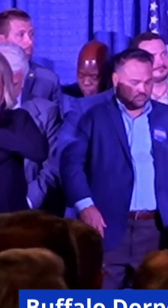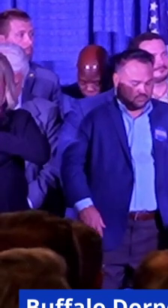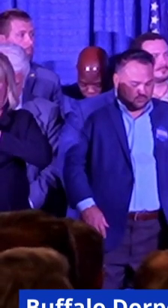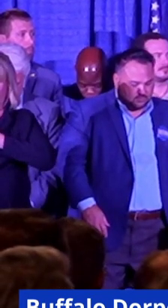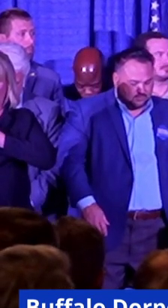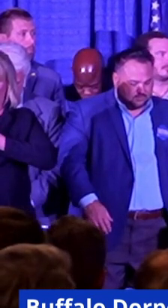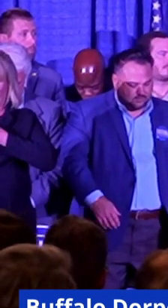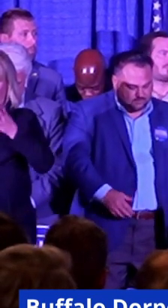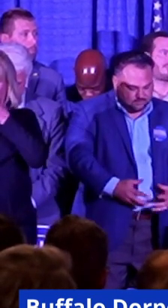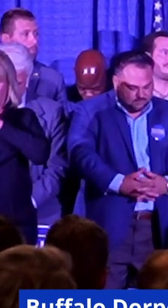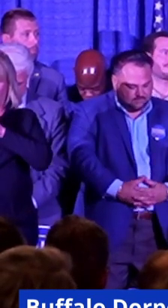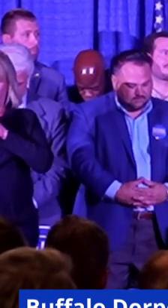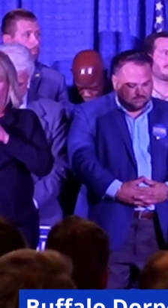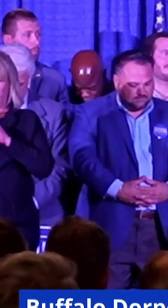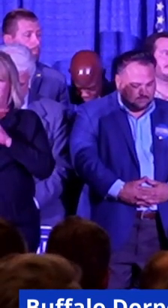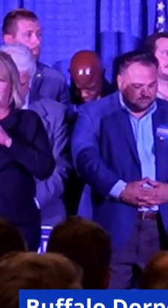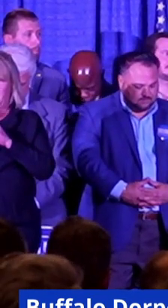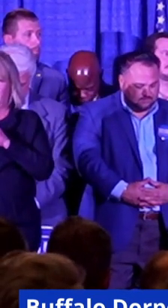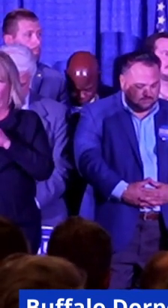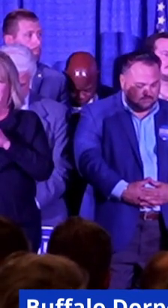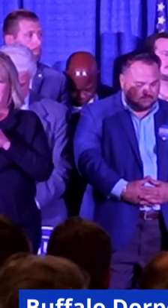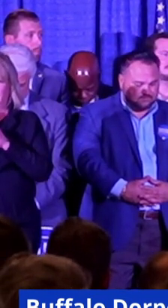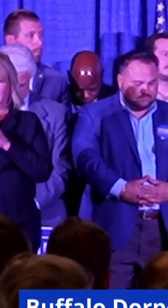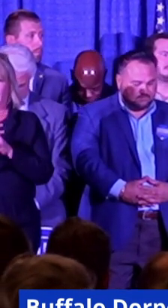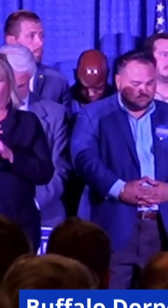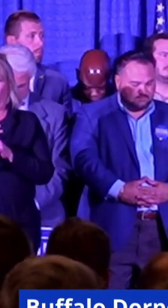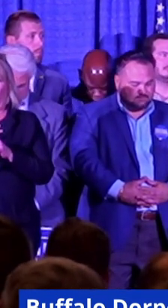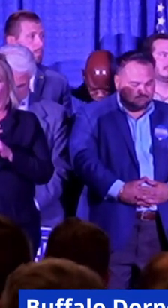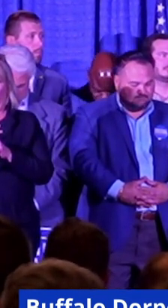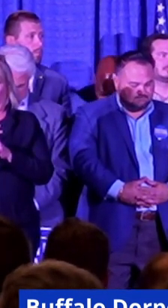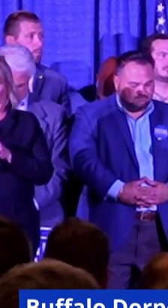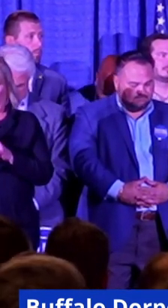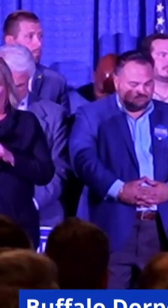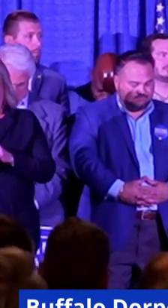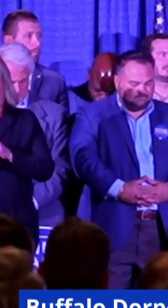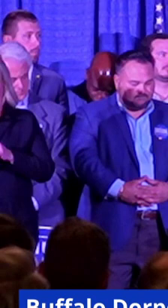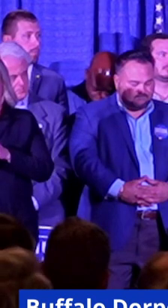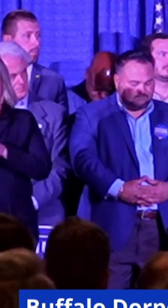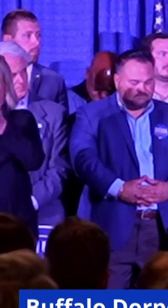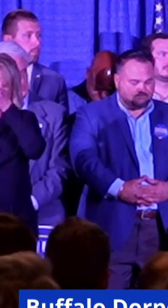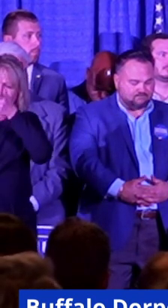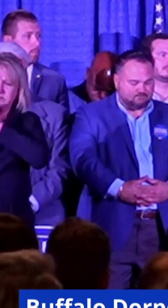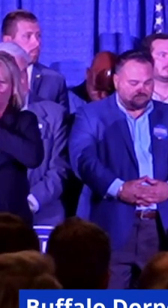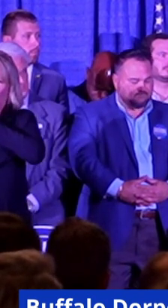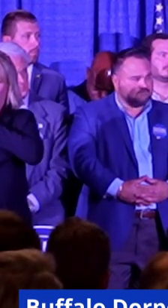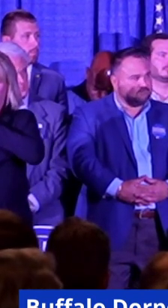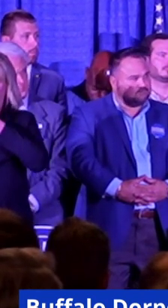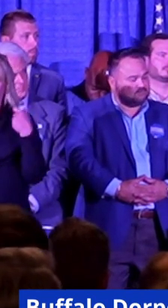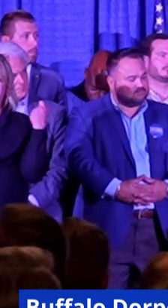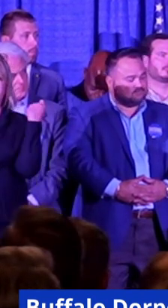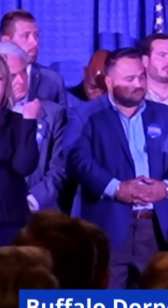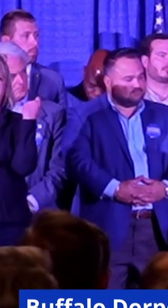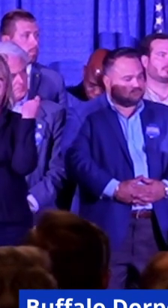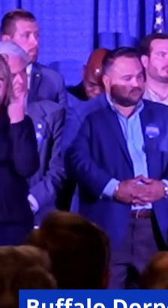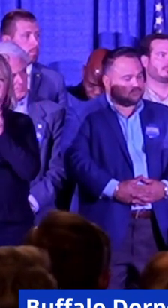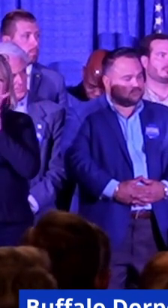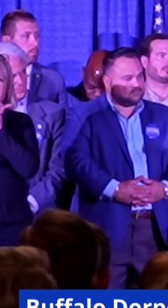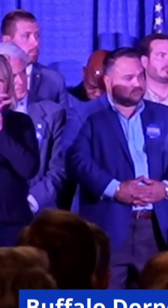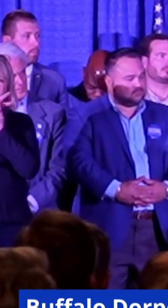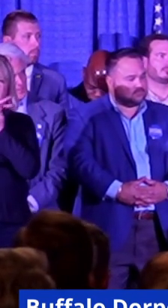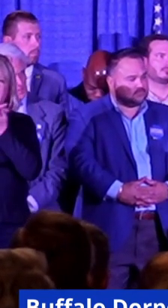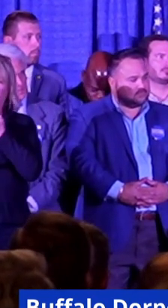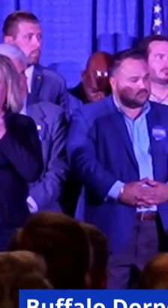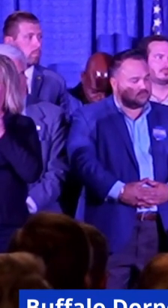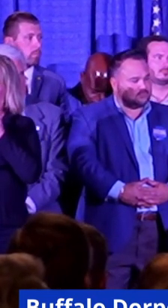14th, when a white supremacist traveled hours to Jefferson Avenue, to the